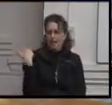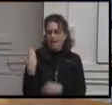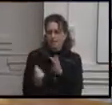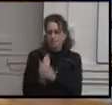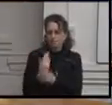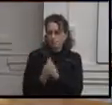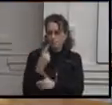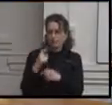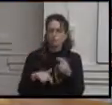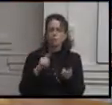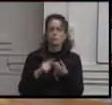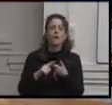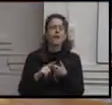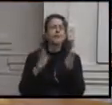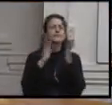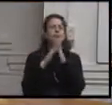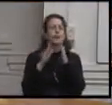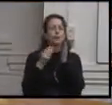referendum,